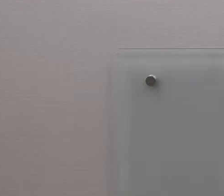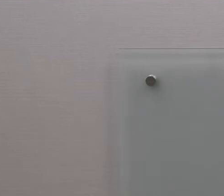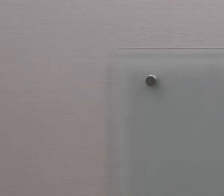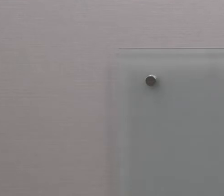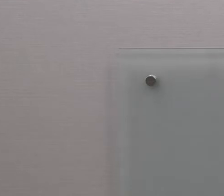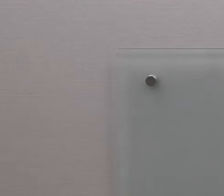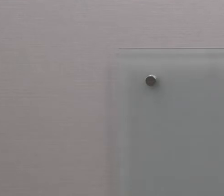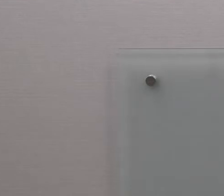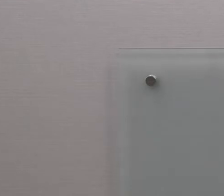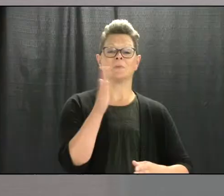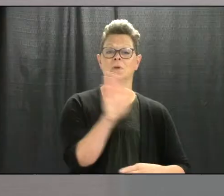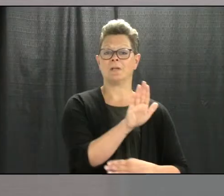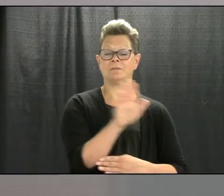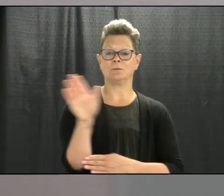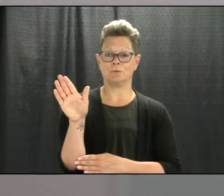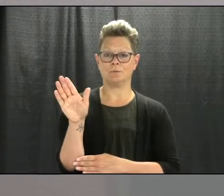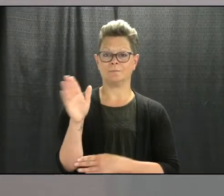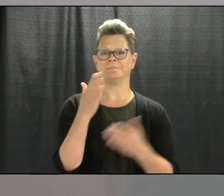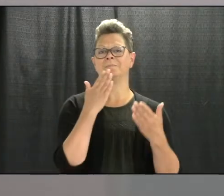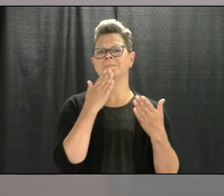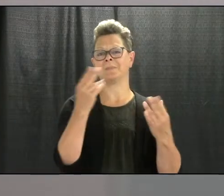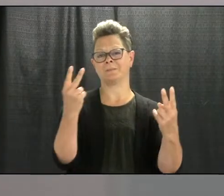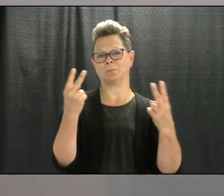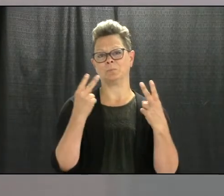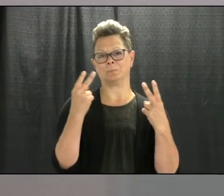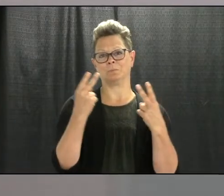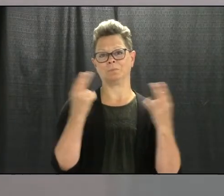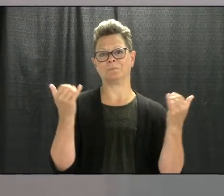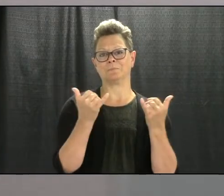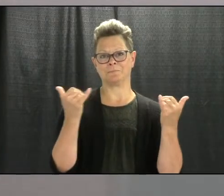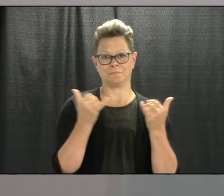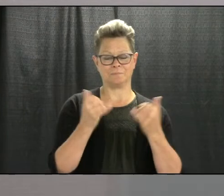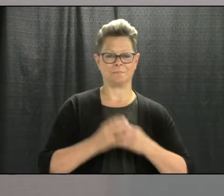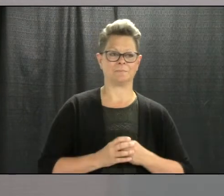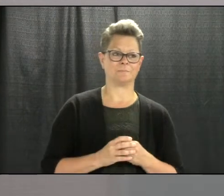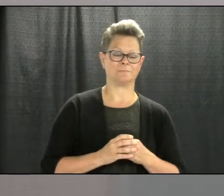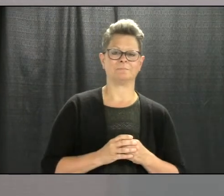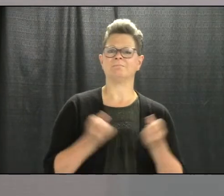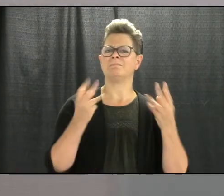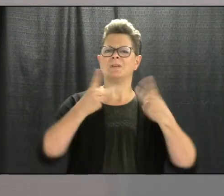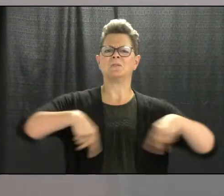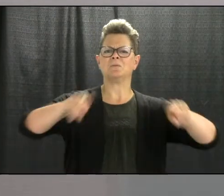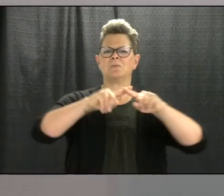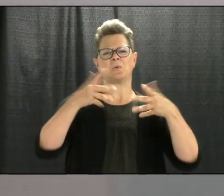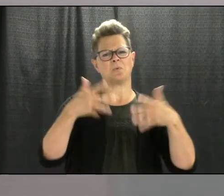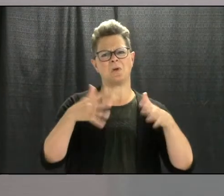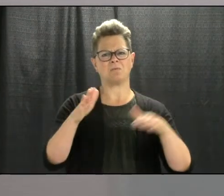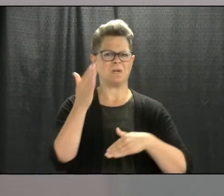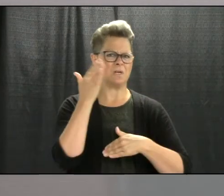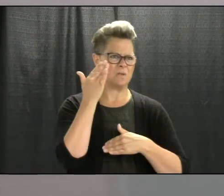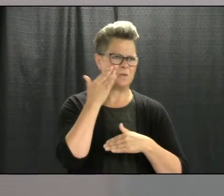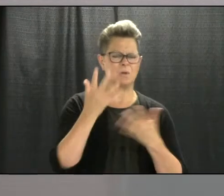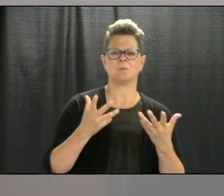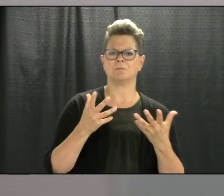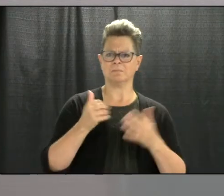Yeah. Good afternoon, and thank you for joining us. As many of you are aware, Health Canada recently approved